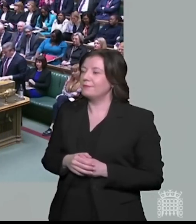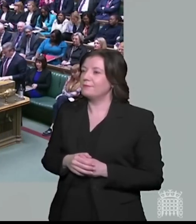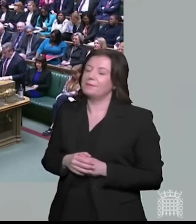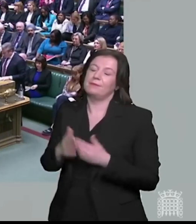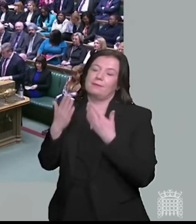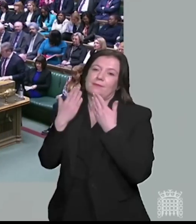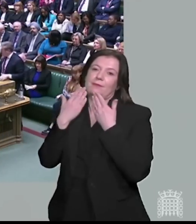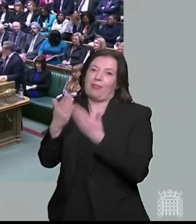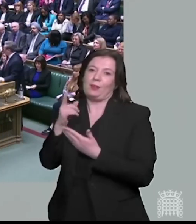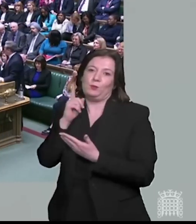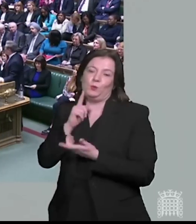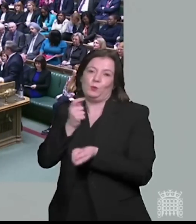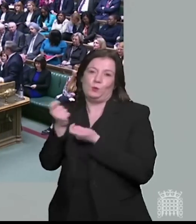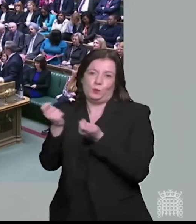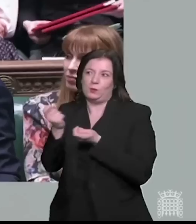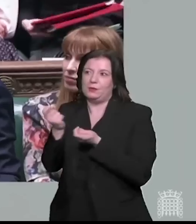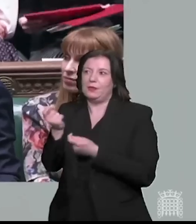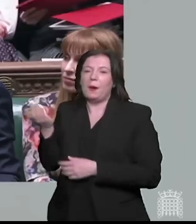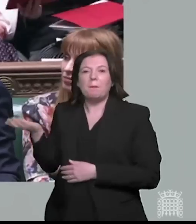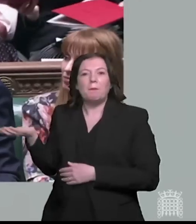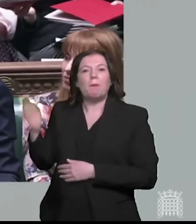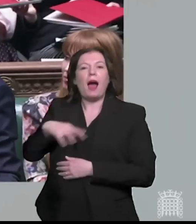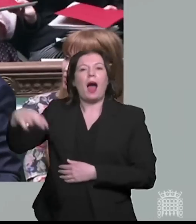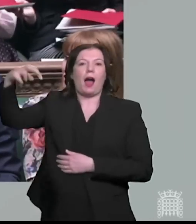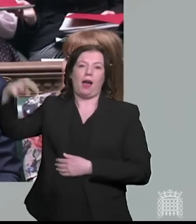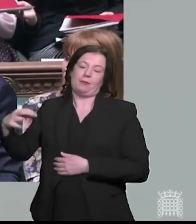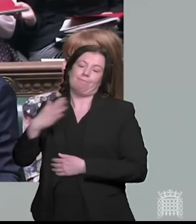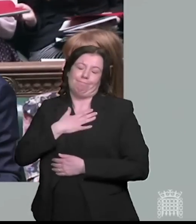Thank you, Madam Deputy Speaker. And can I say it's good to see you back in the chair?